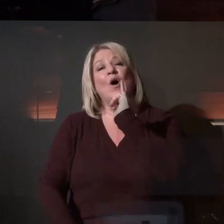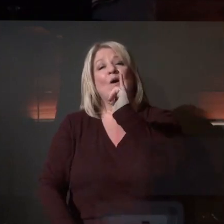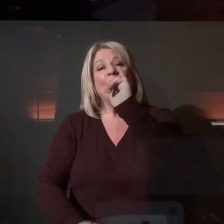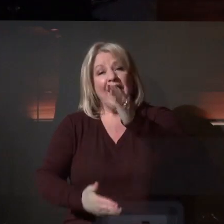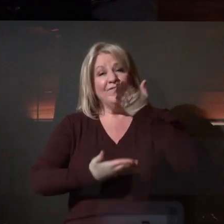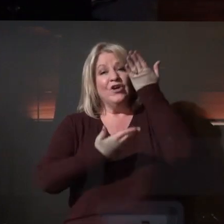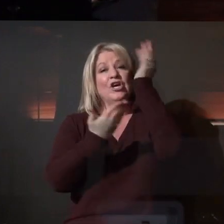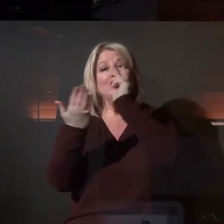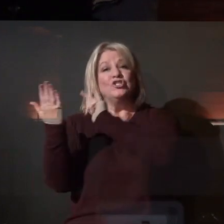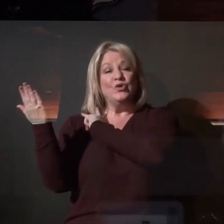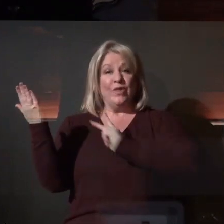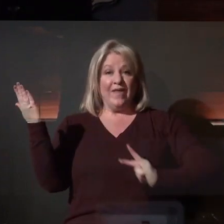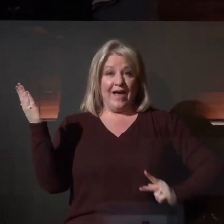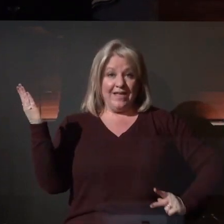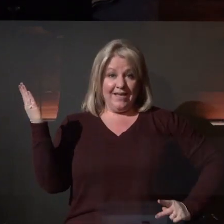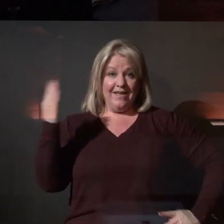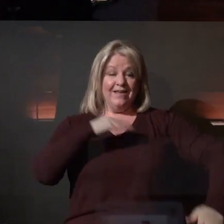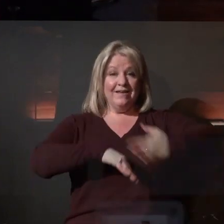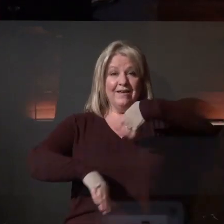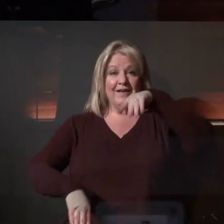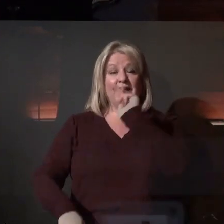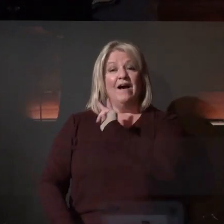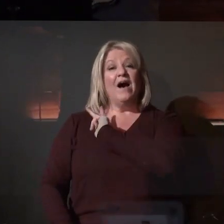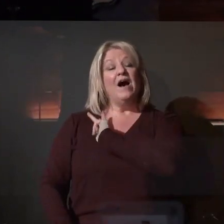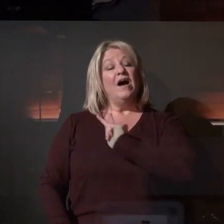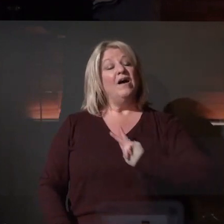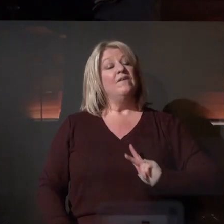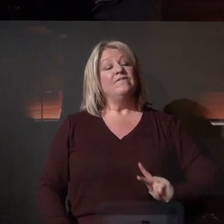praise forever to the King.